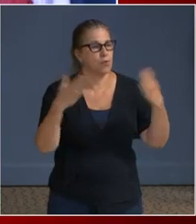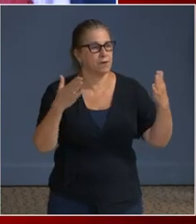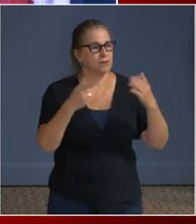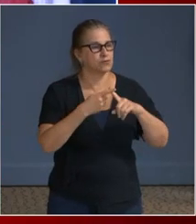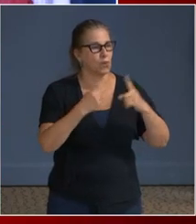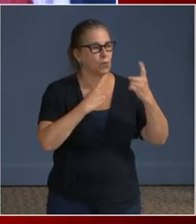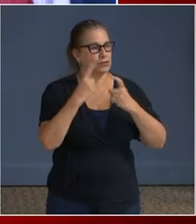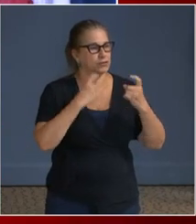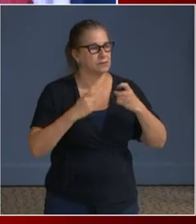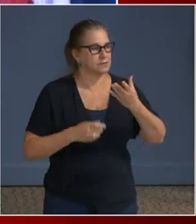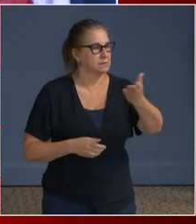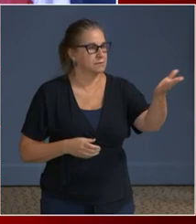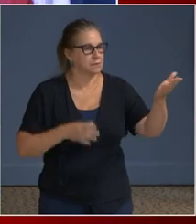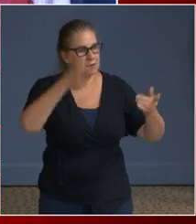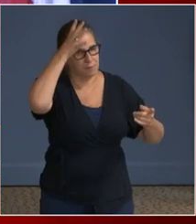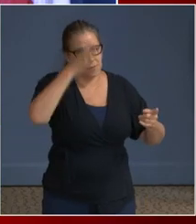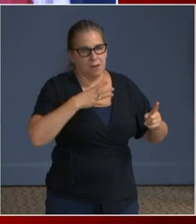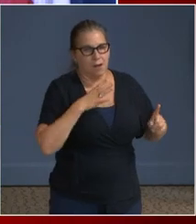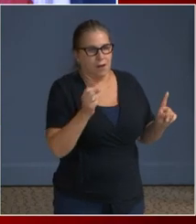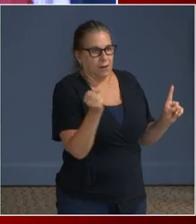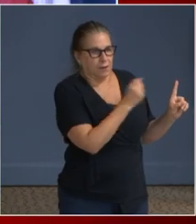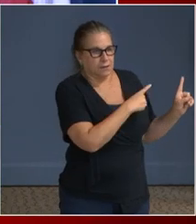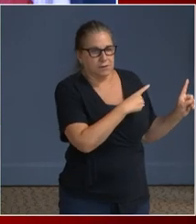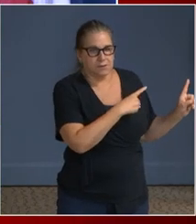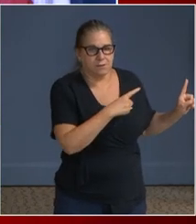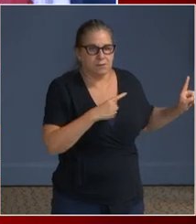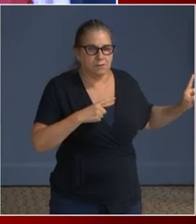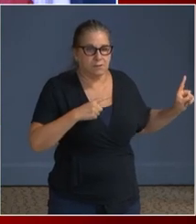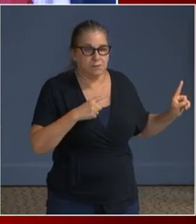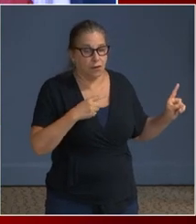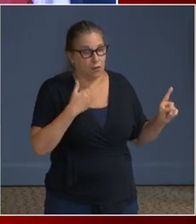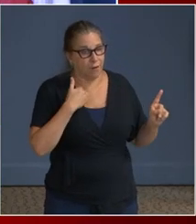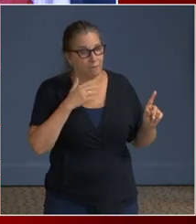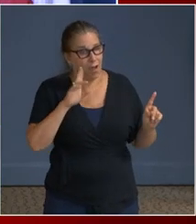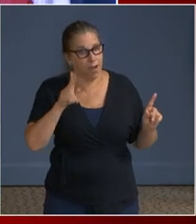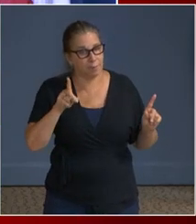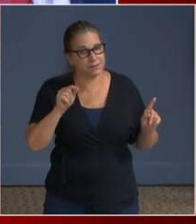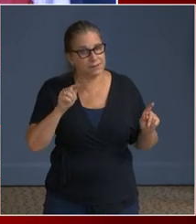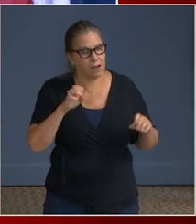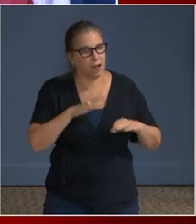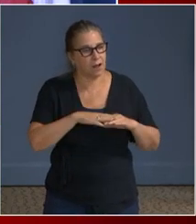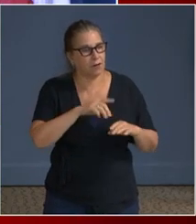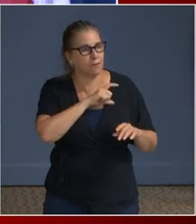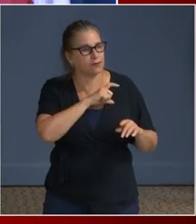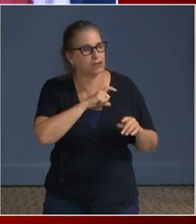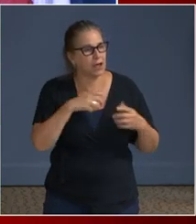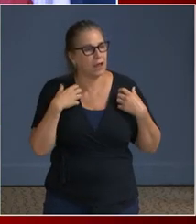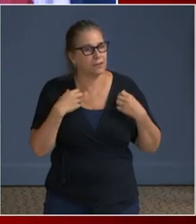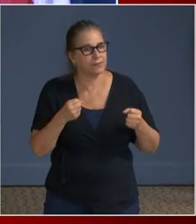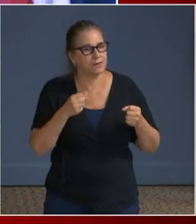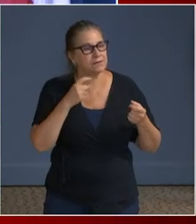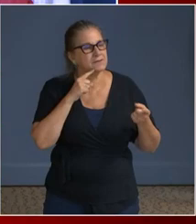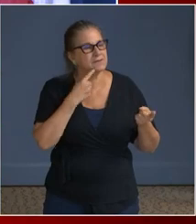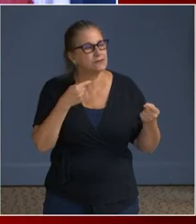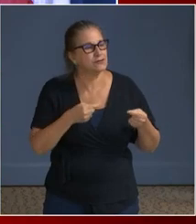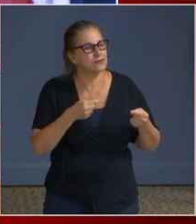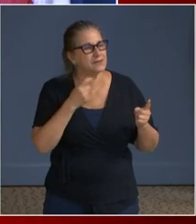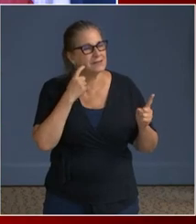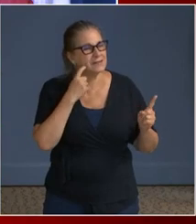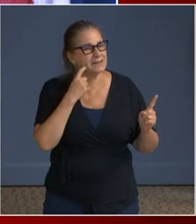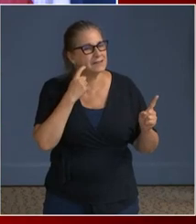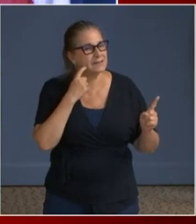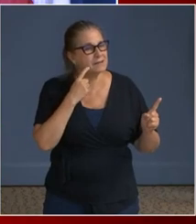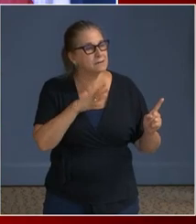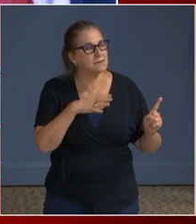Yes. Do you have any update on the officer's condition? We understand that the officer remains in very serious